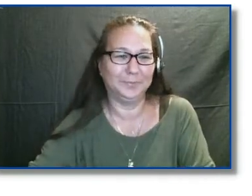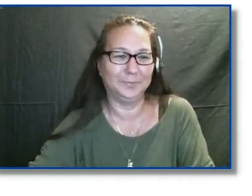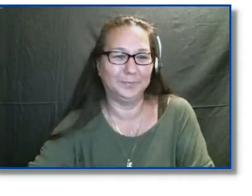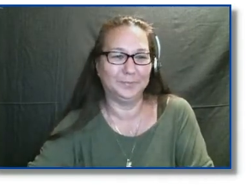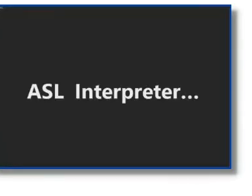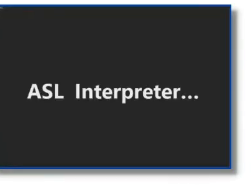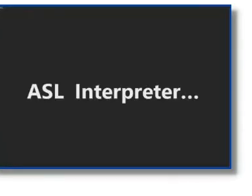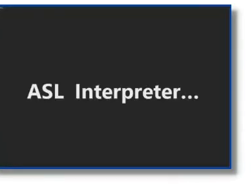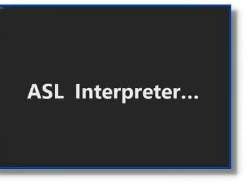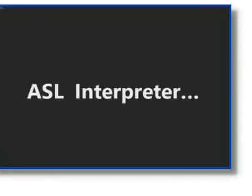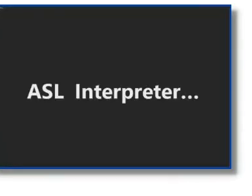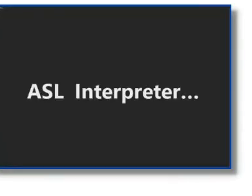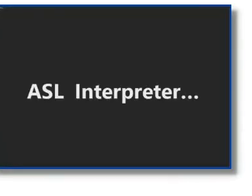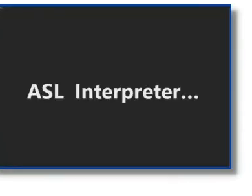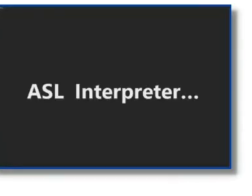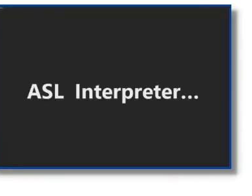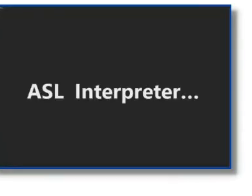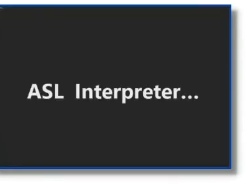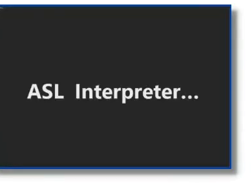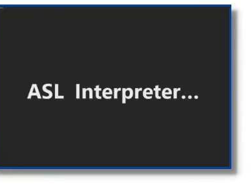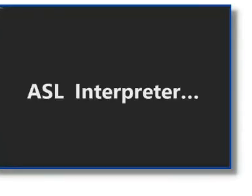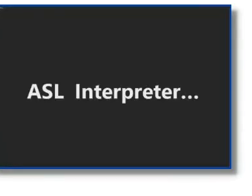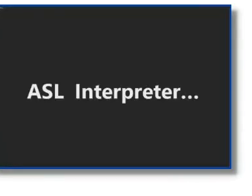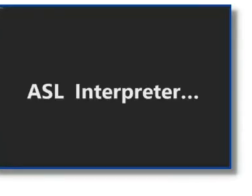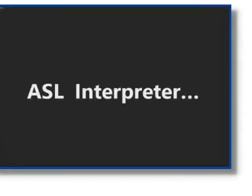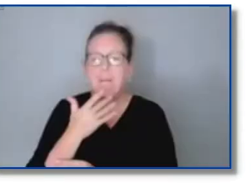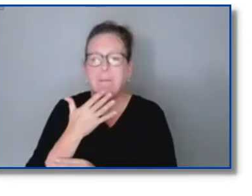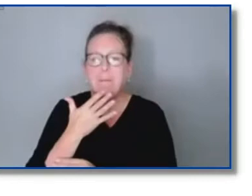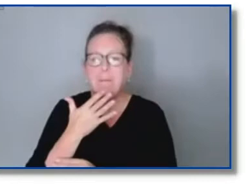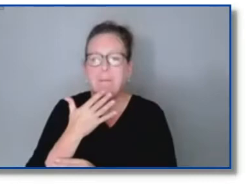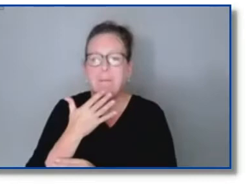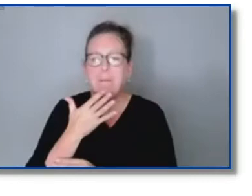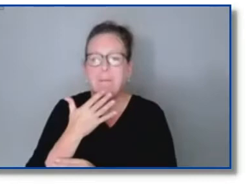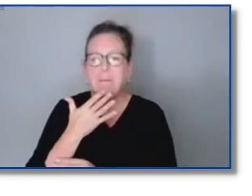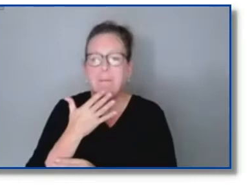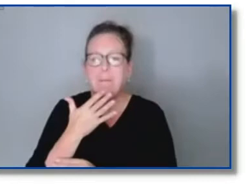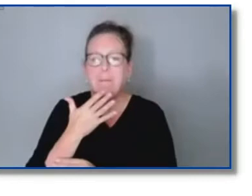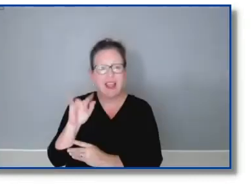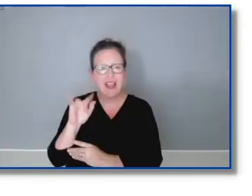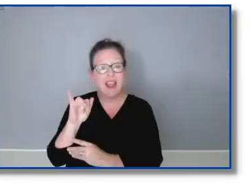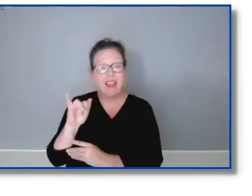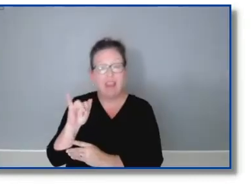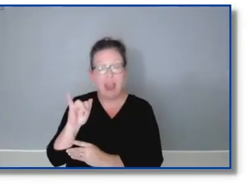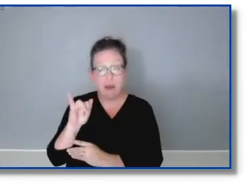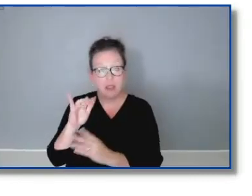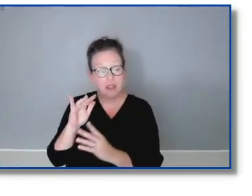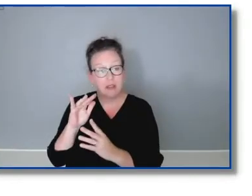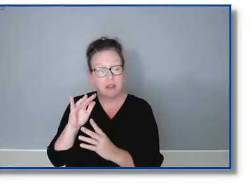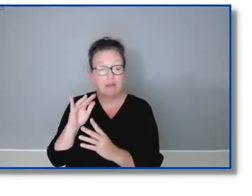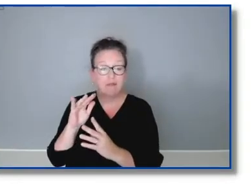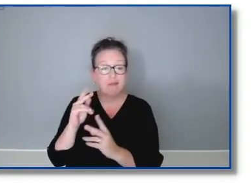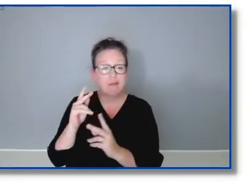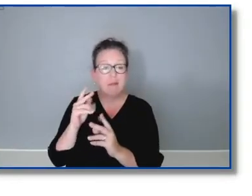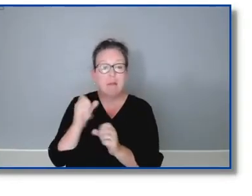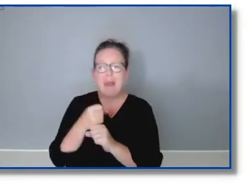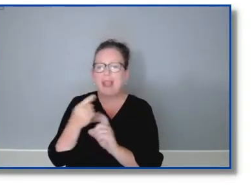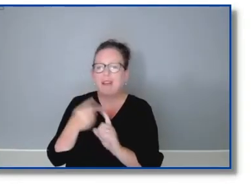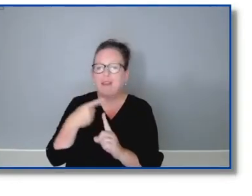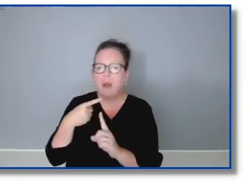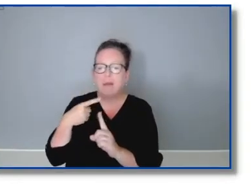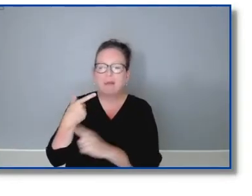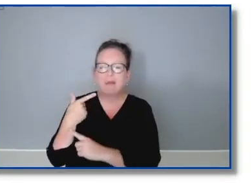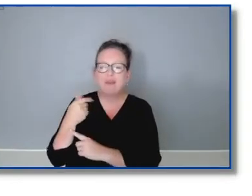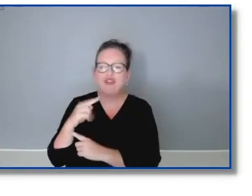these pigments were produced by a bacteria that had gene mutations, with some genes inserted